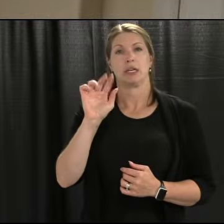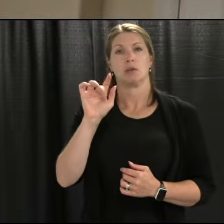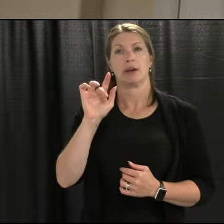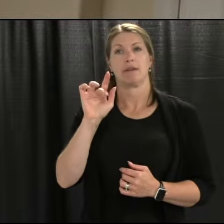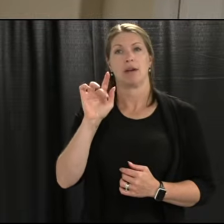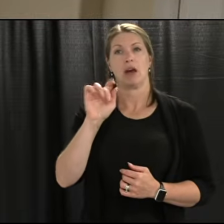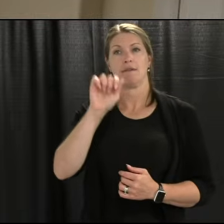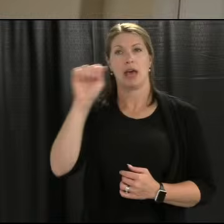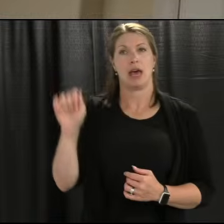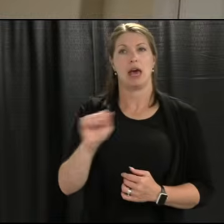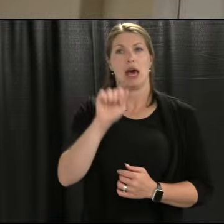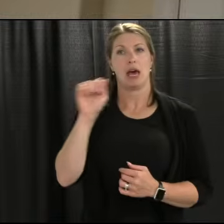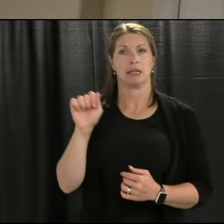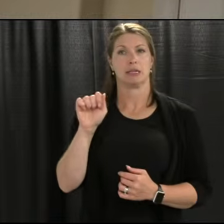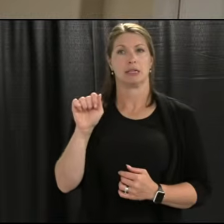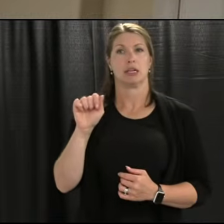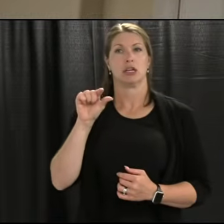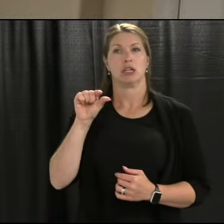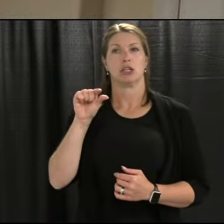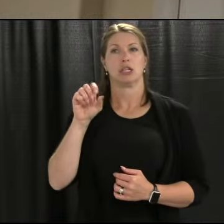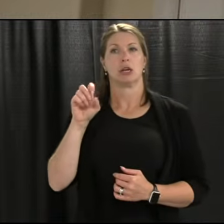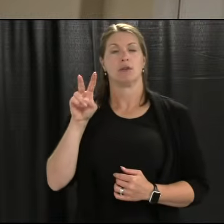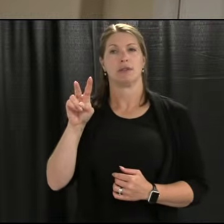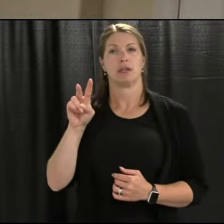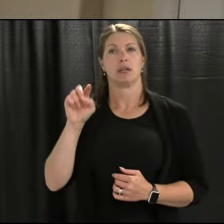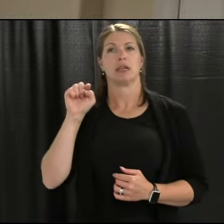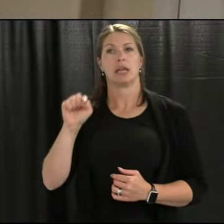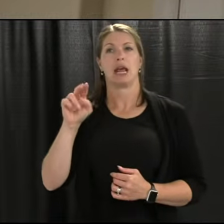gov.nl.ca. Forest Fires